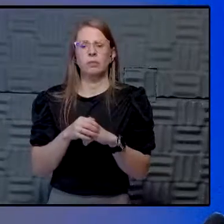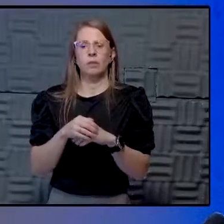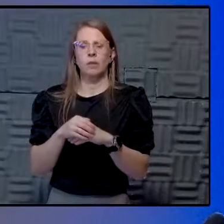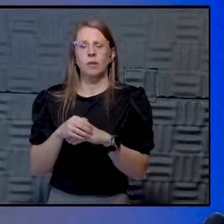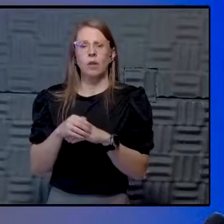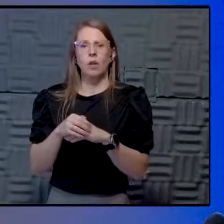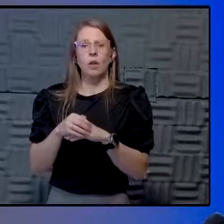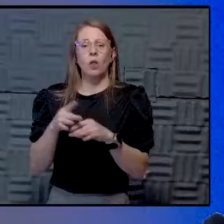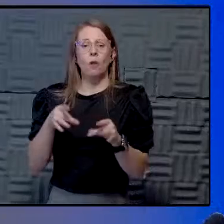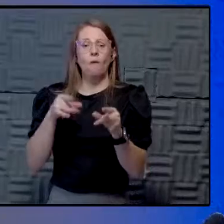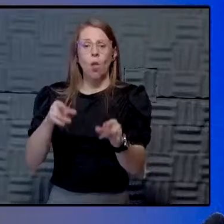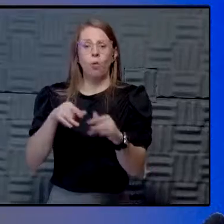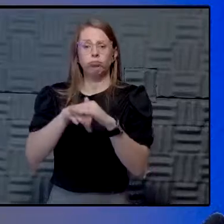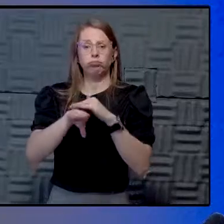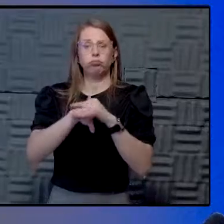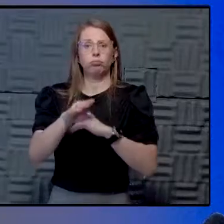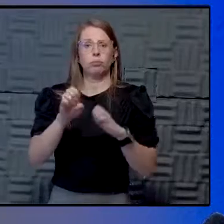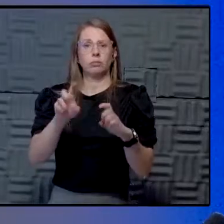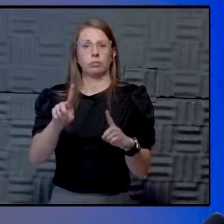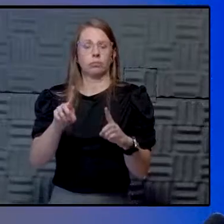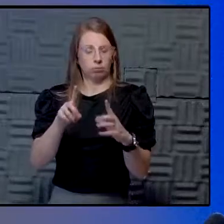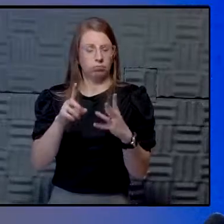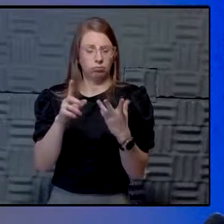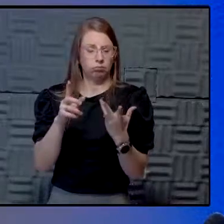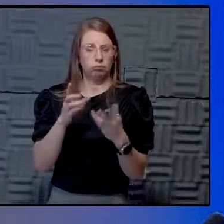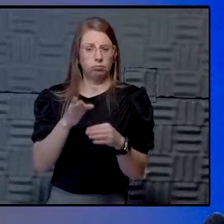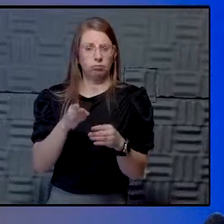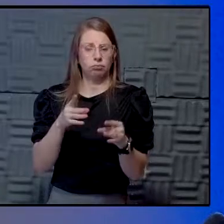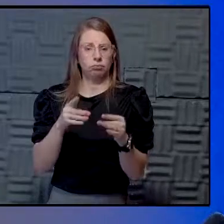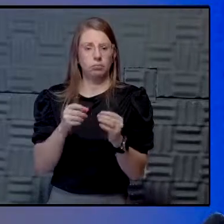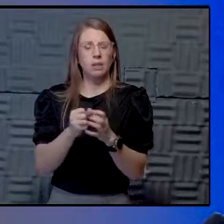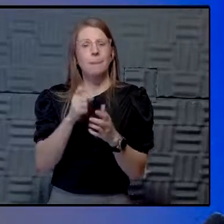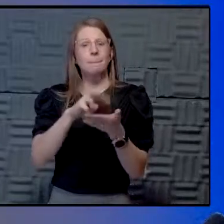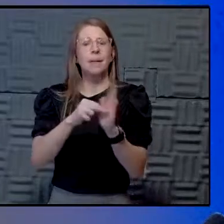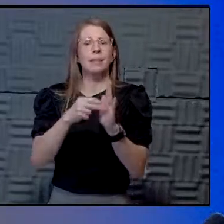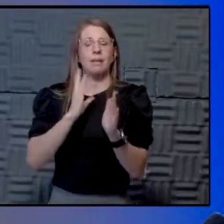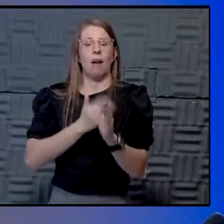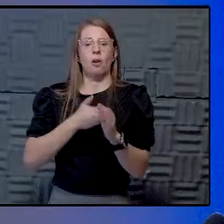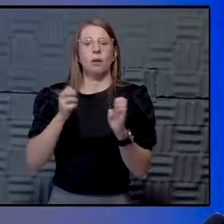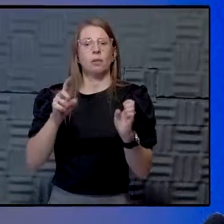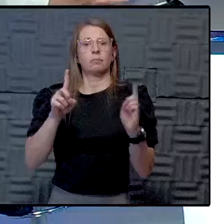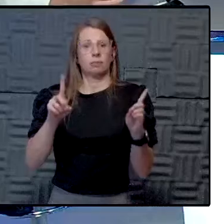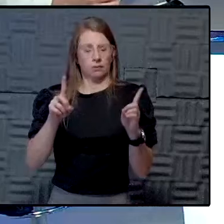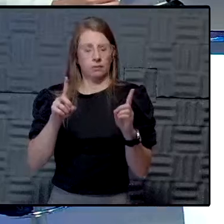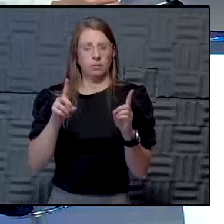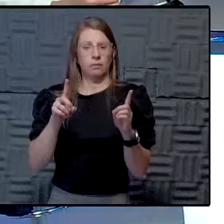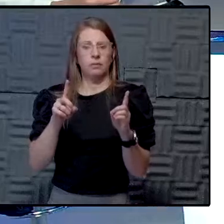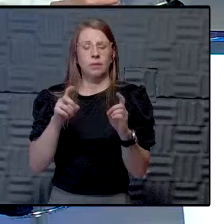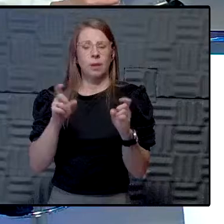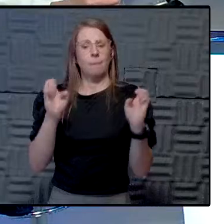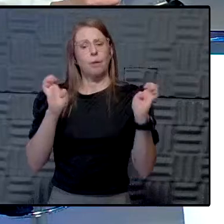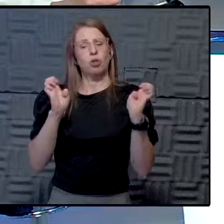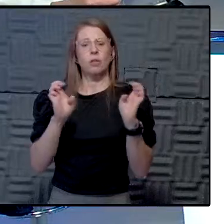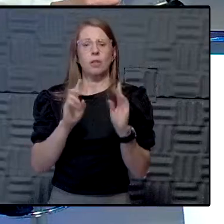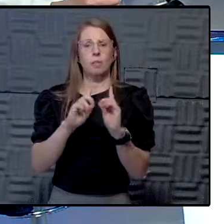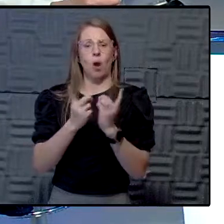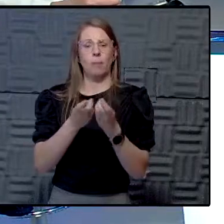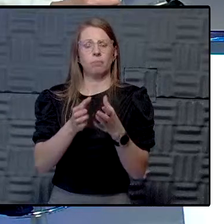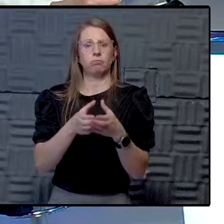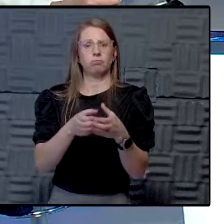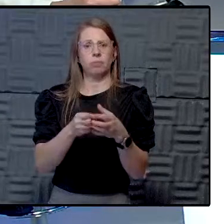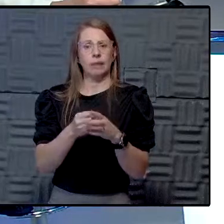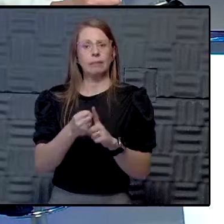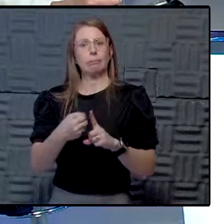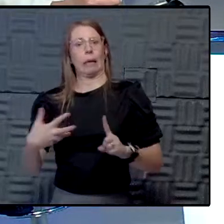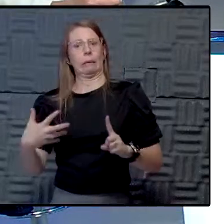flow in our ED, maintaining that, because it's essentially expanded the size of our emergency department. Yeah, that is really cool. And are